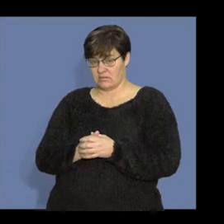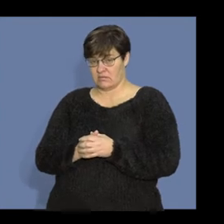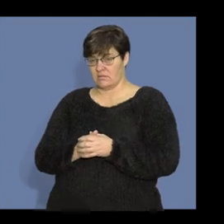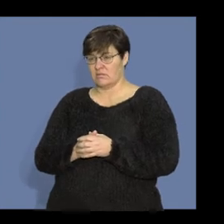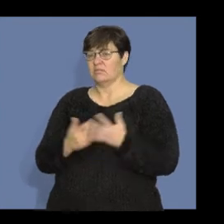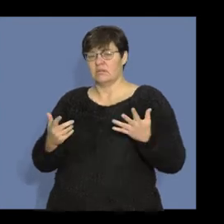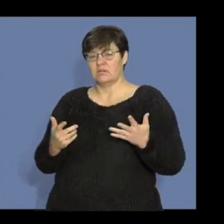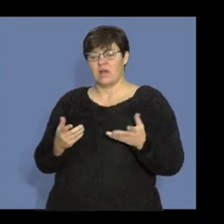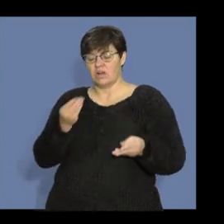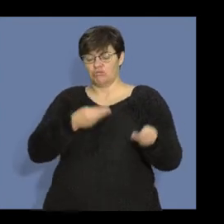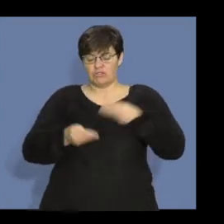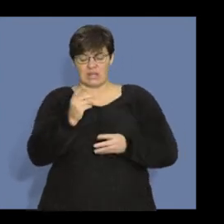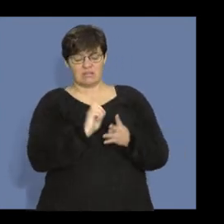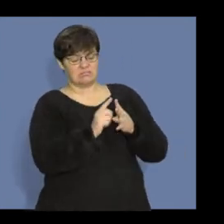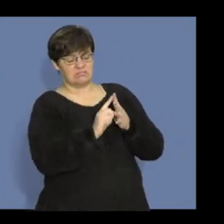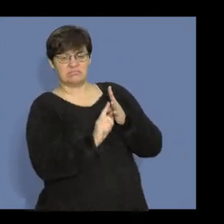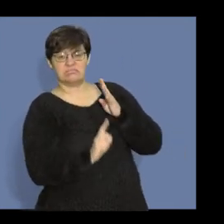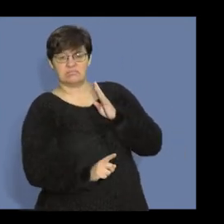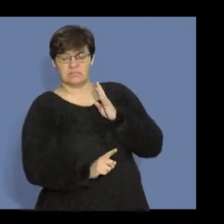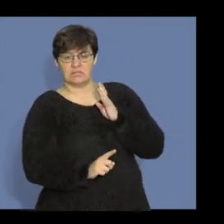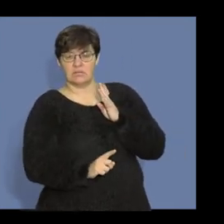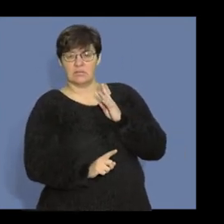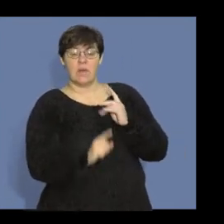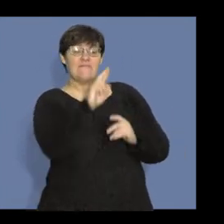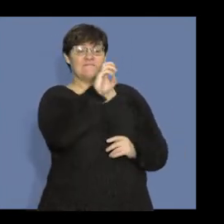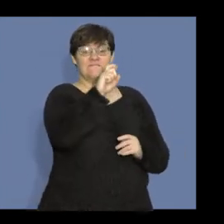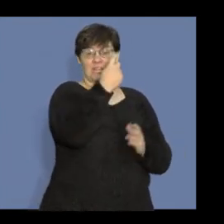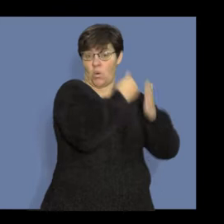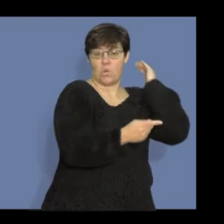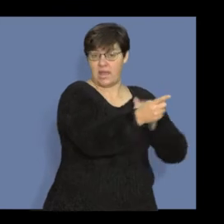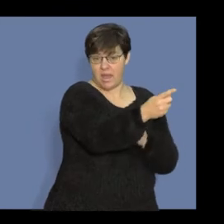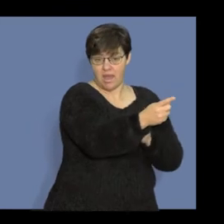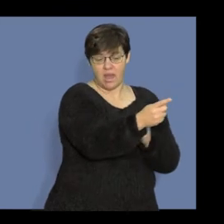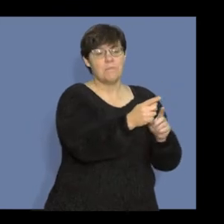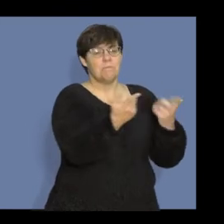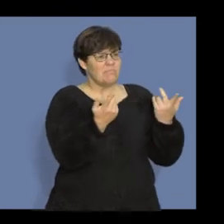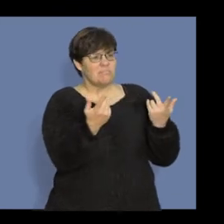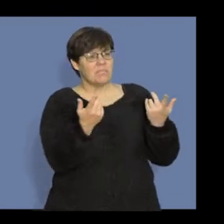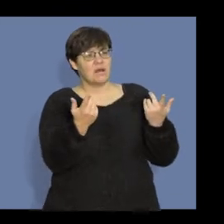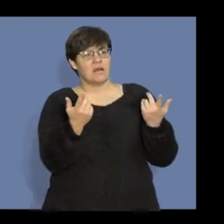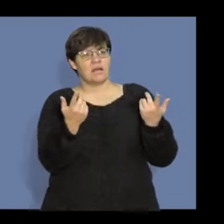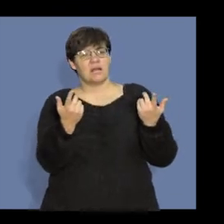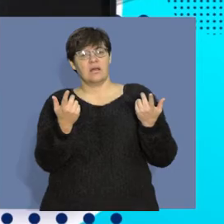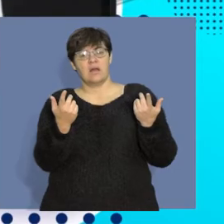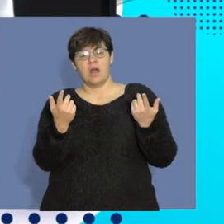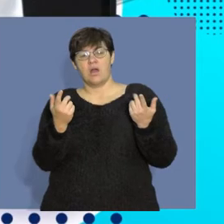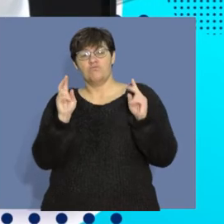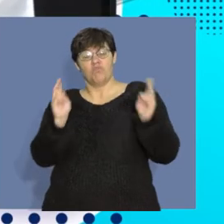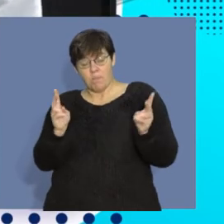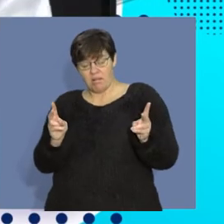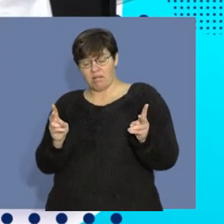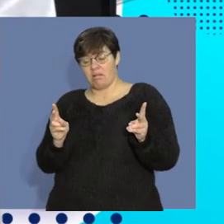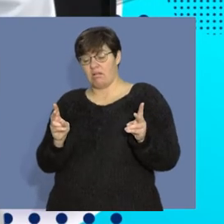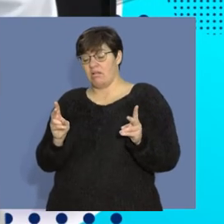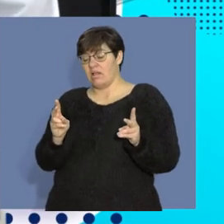With regards to all transactions, not necessarily only VAT. Yes, we're dealing with VAT right now. But generally,